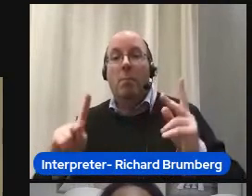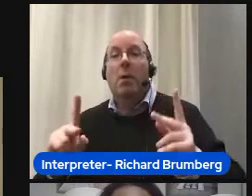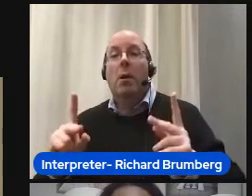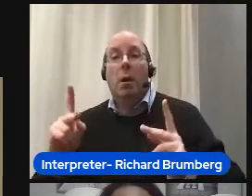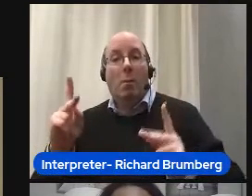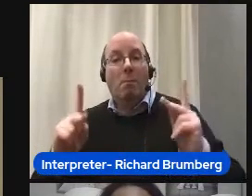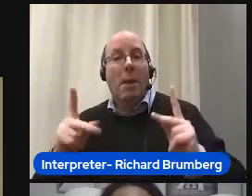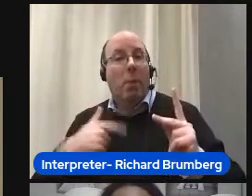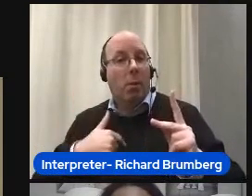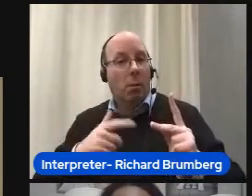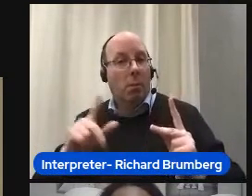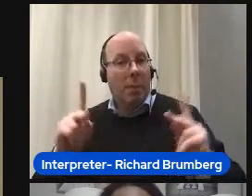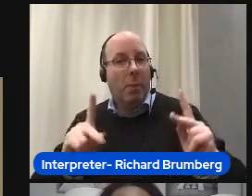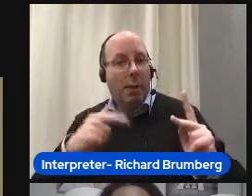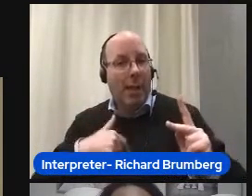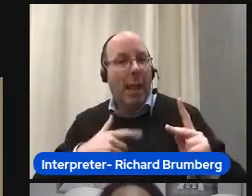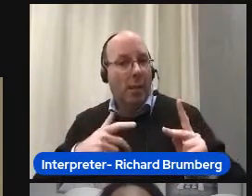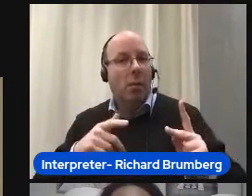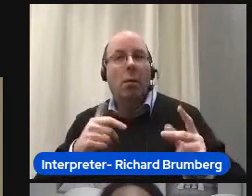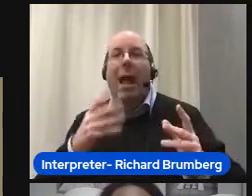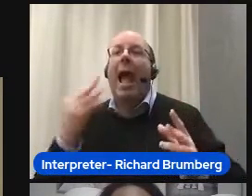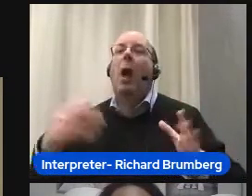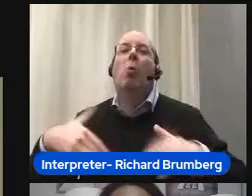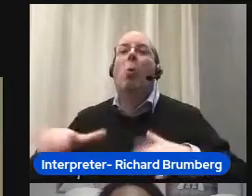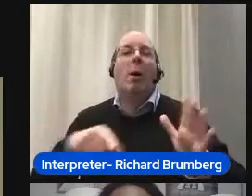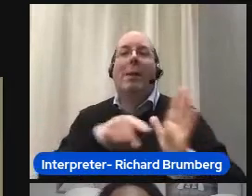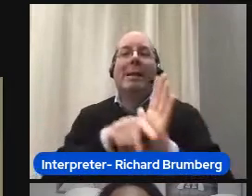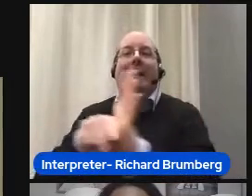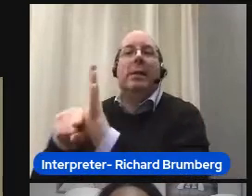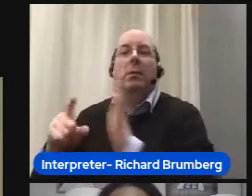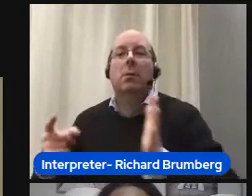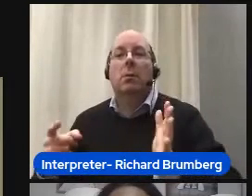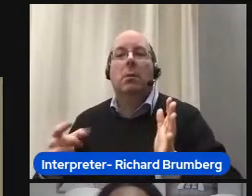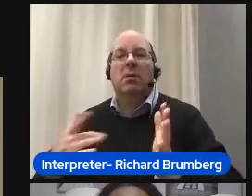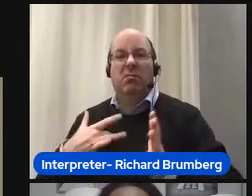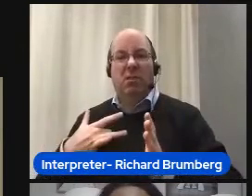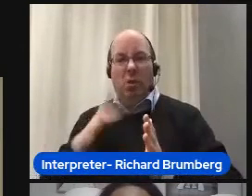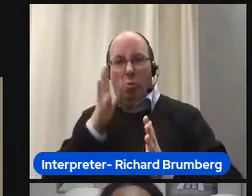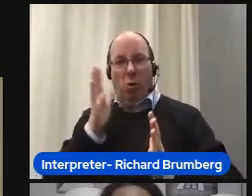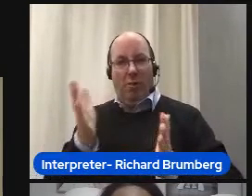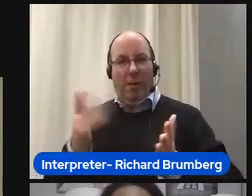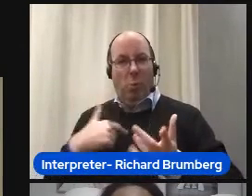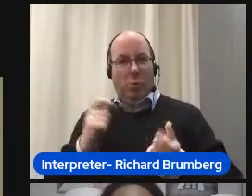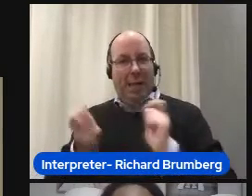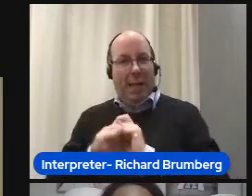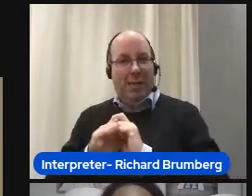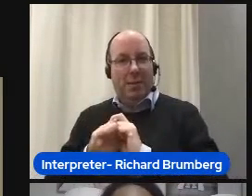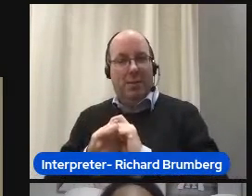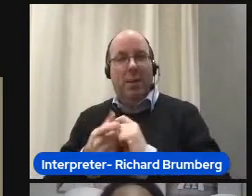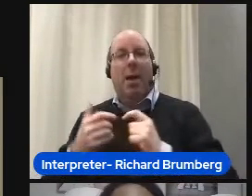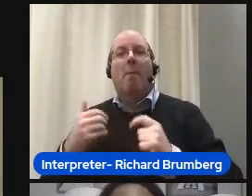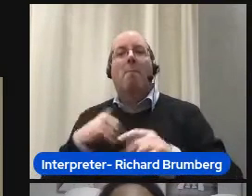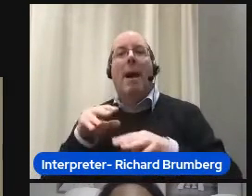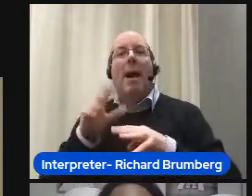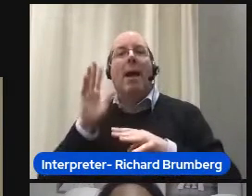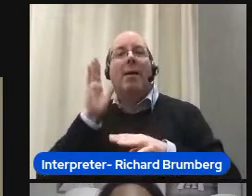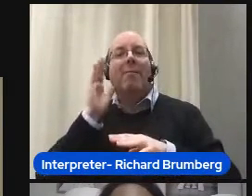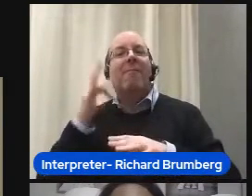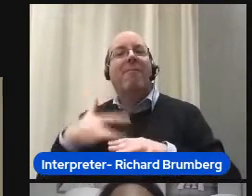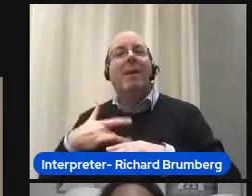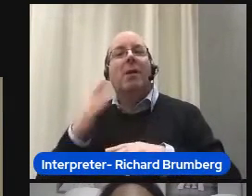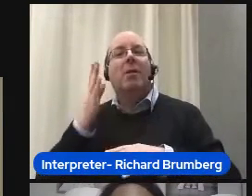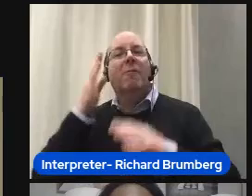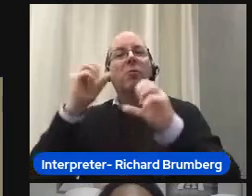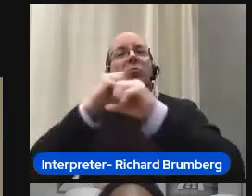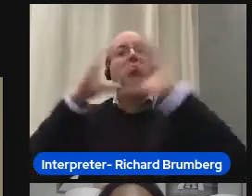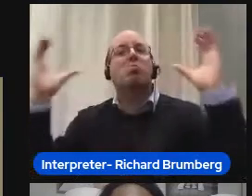American street. So I think my legacy, what I want Etgar 36's legacy to be, is to really make people